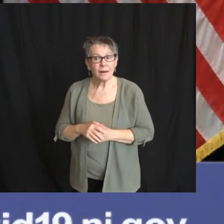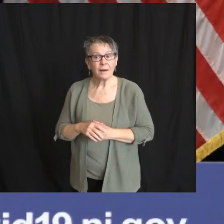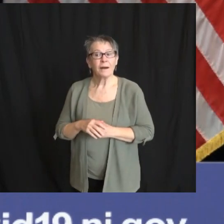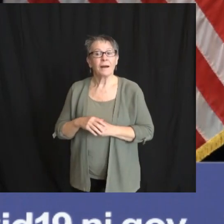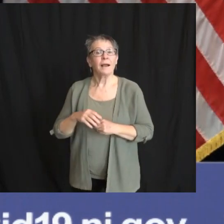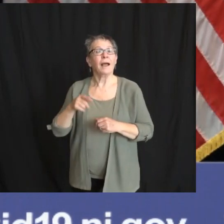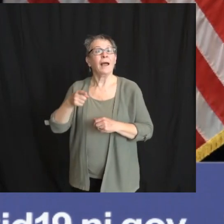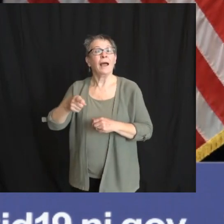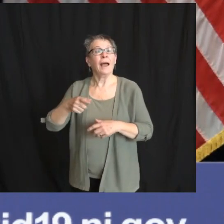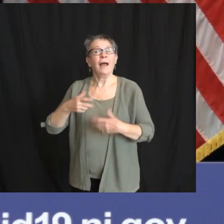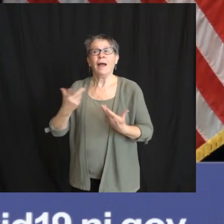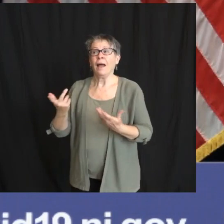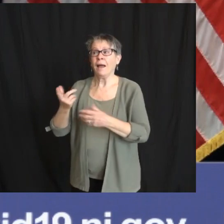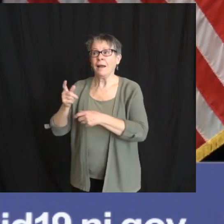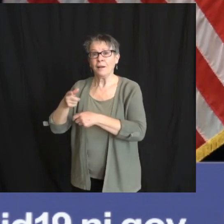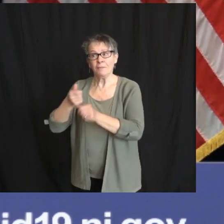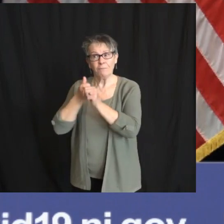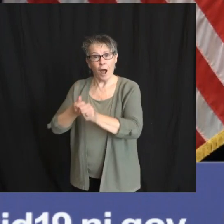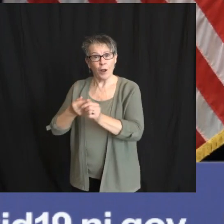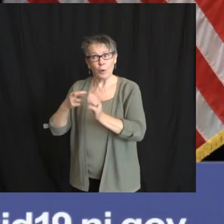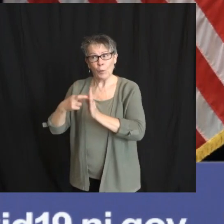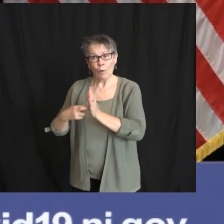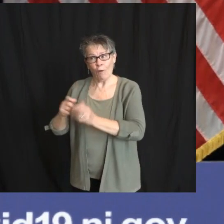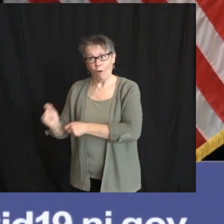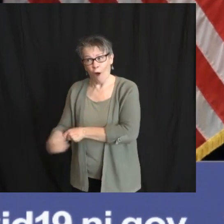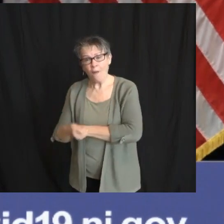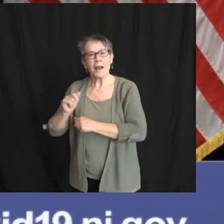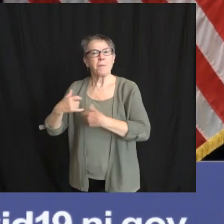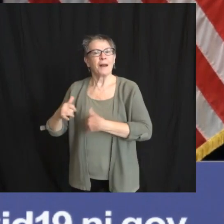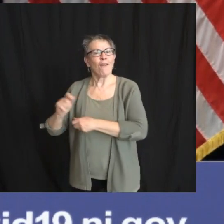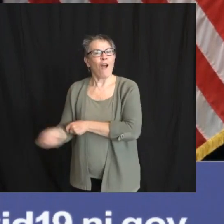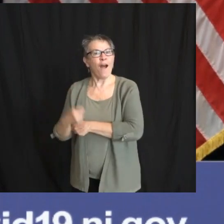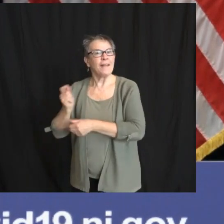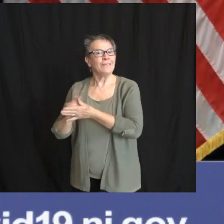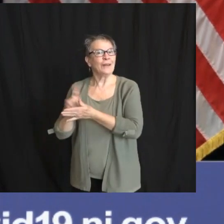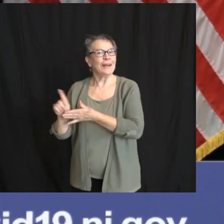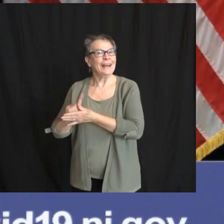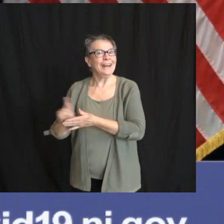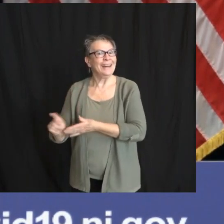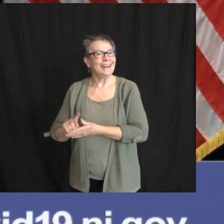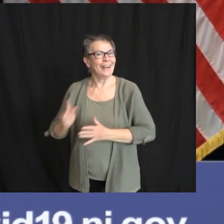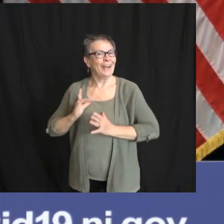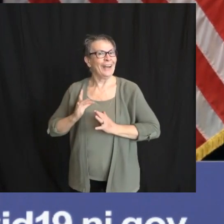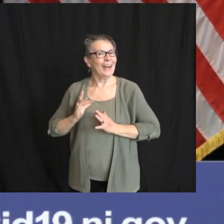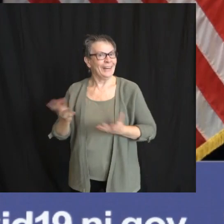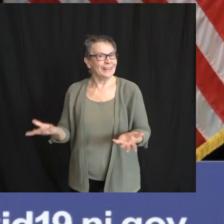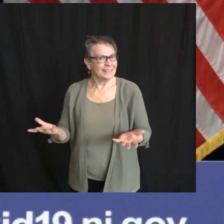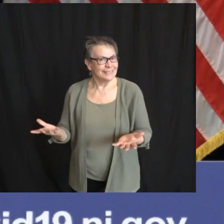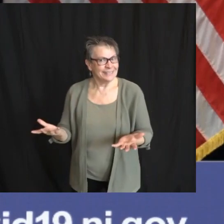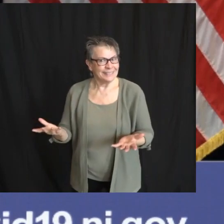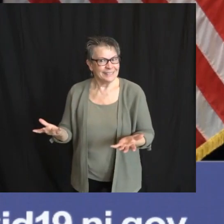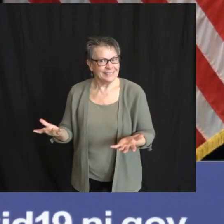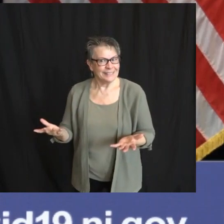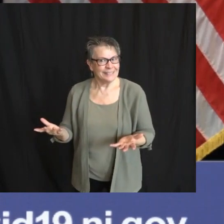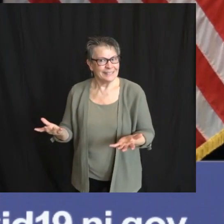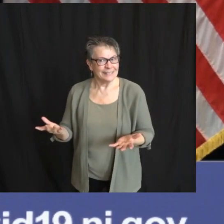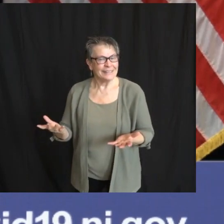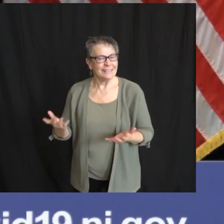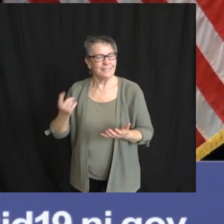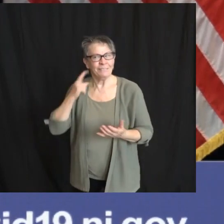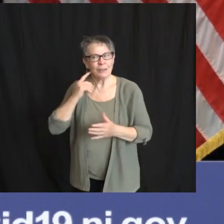get out there and get some fresh air and enjoy a little bit of the extraordinary spring that we get every year in New Jersey. I want to thank Commissioner